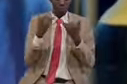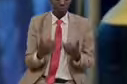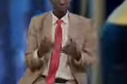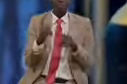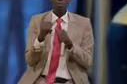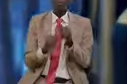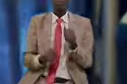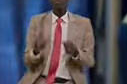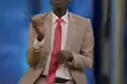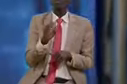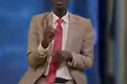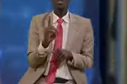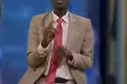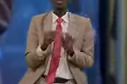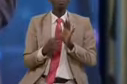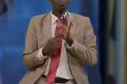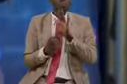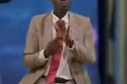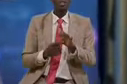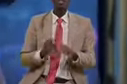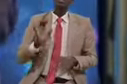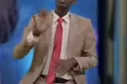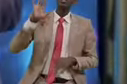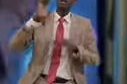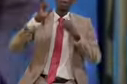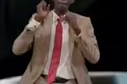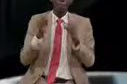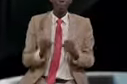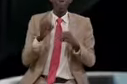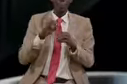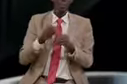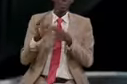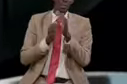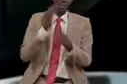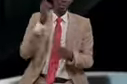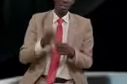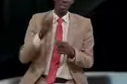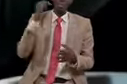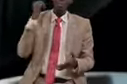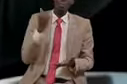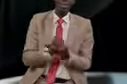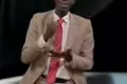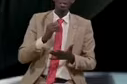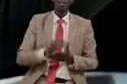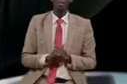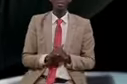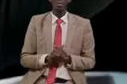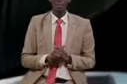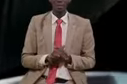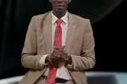everywhere, manifest your power in Jesus' name.